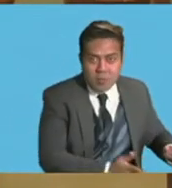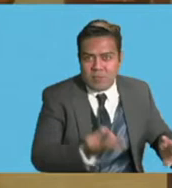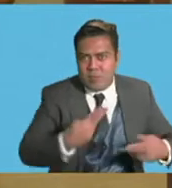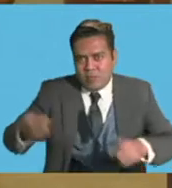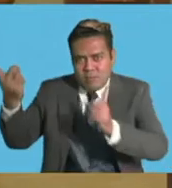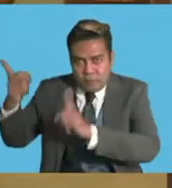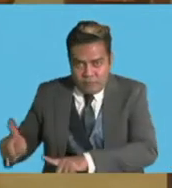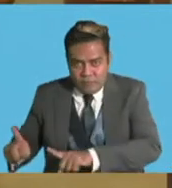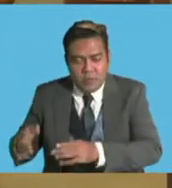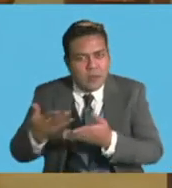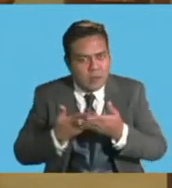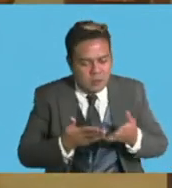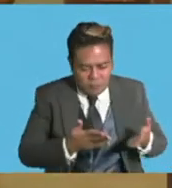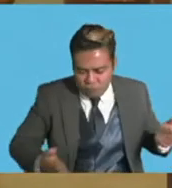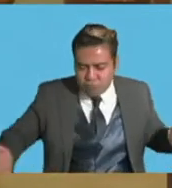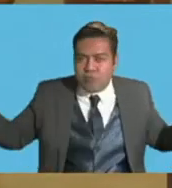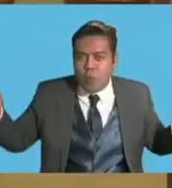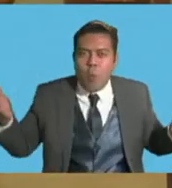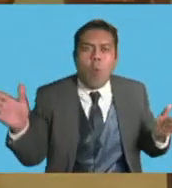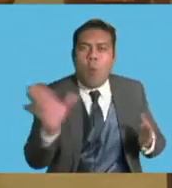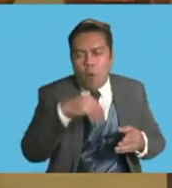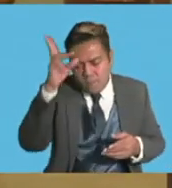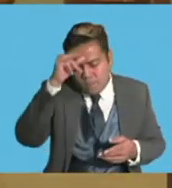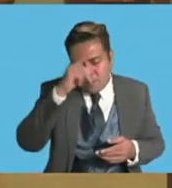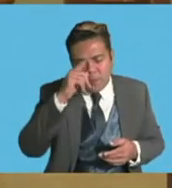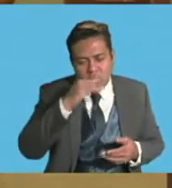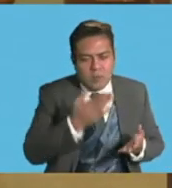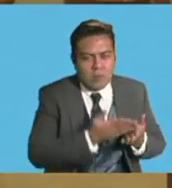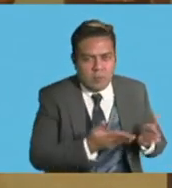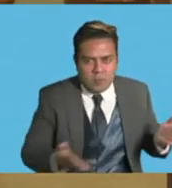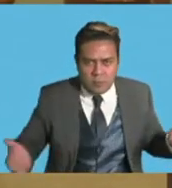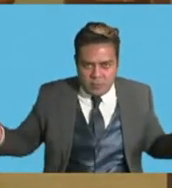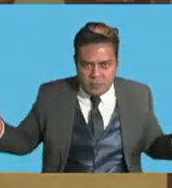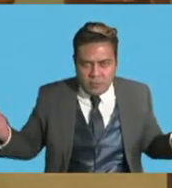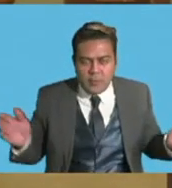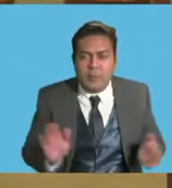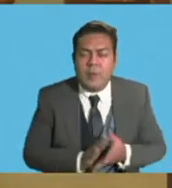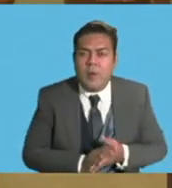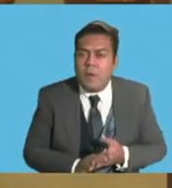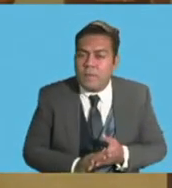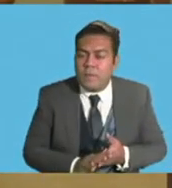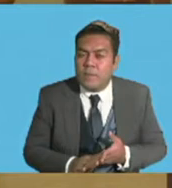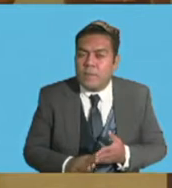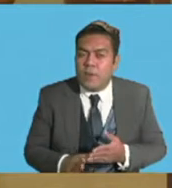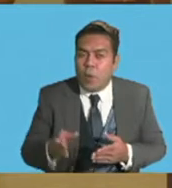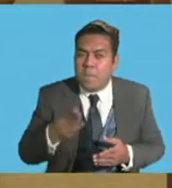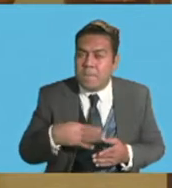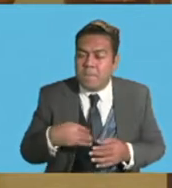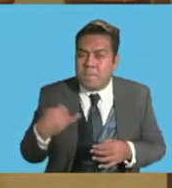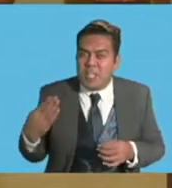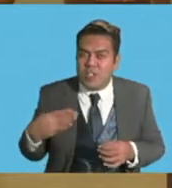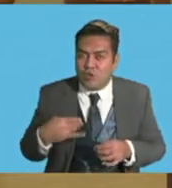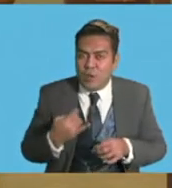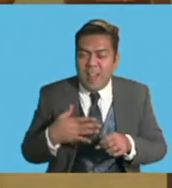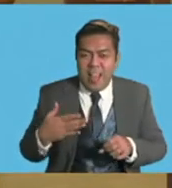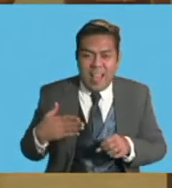constitutionally enshrined right of every Fijian. Mr. Speaker, sir, initiatives for the Ministry of Health and Medical